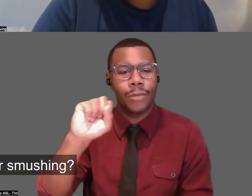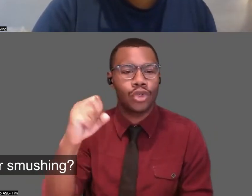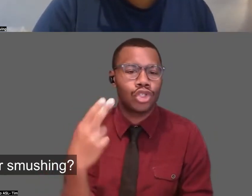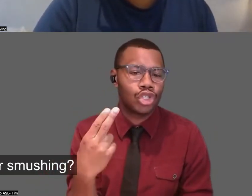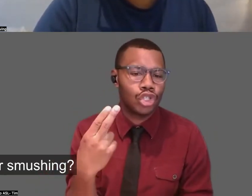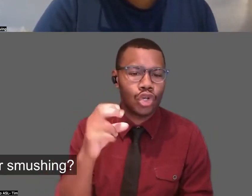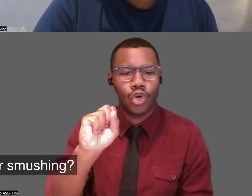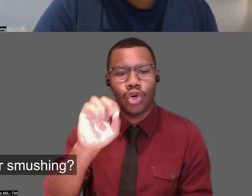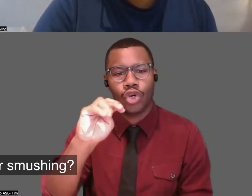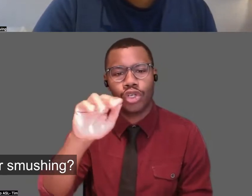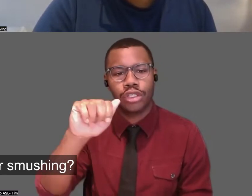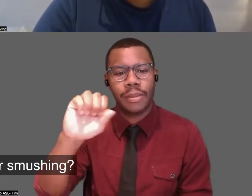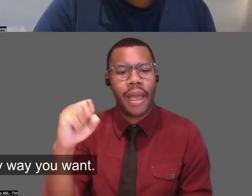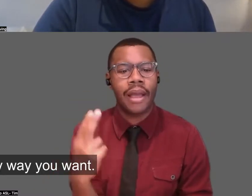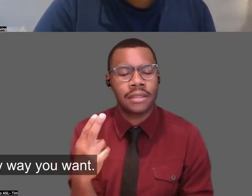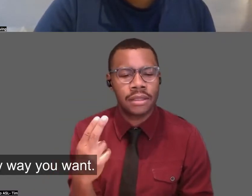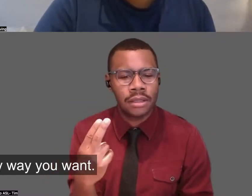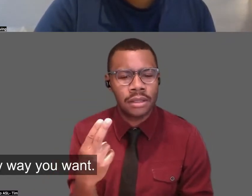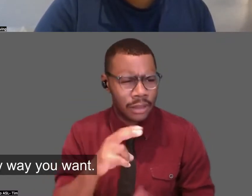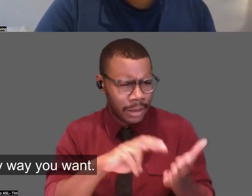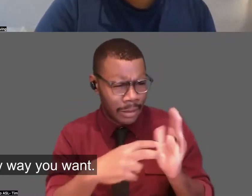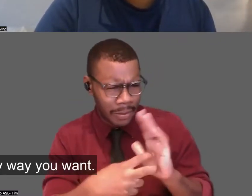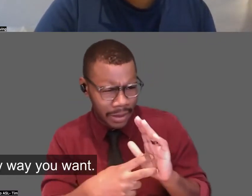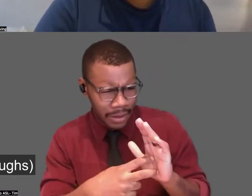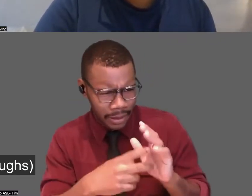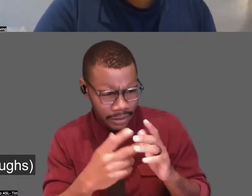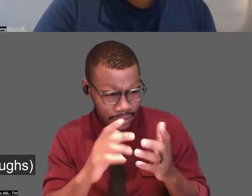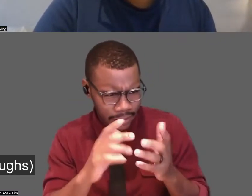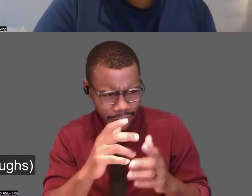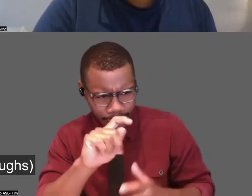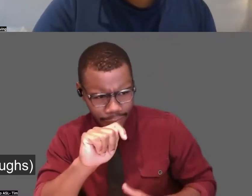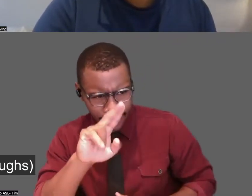Wait, the tumbler smushing? I mean, take it any way you want.